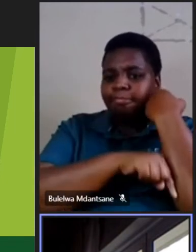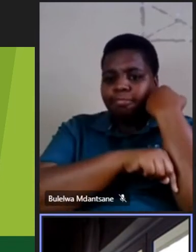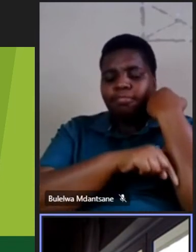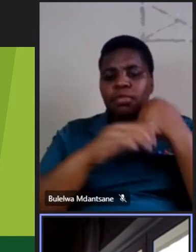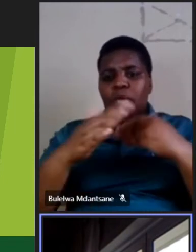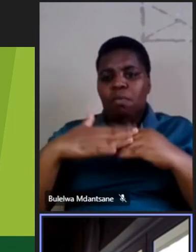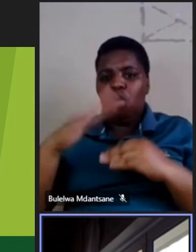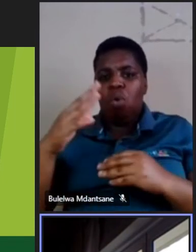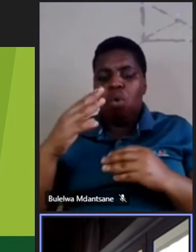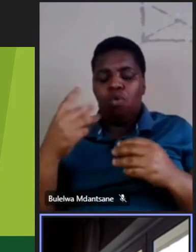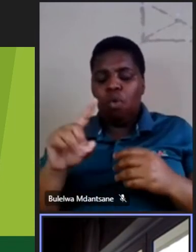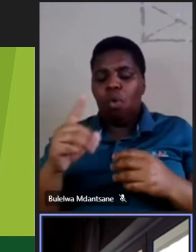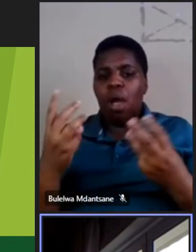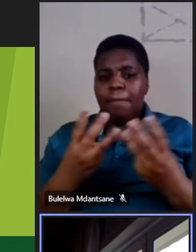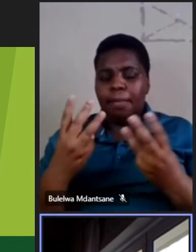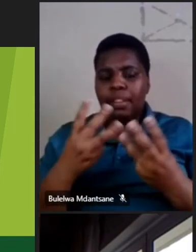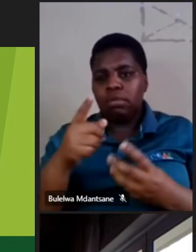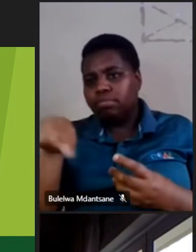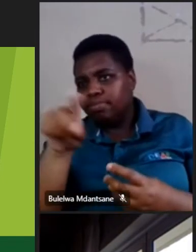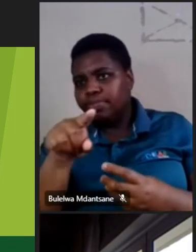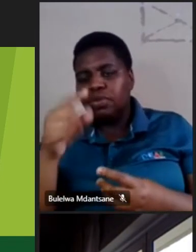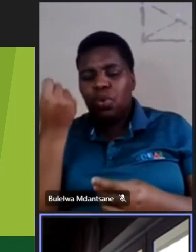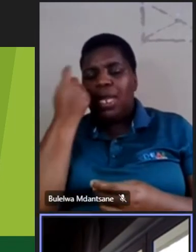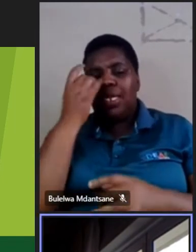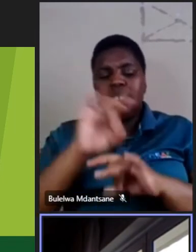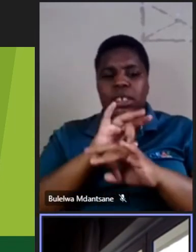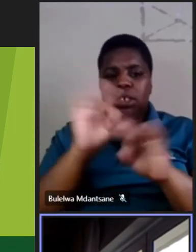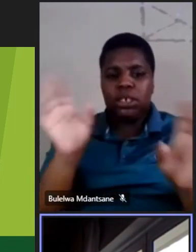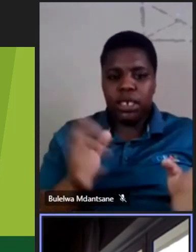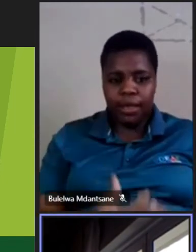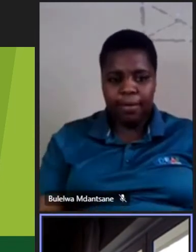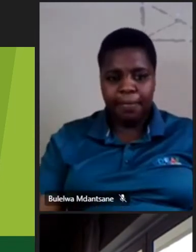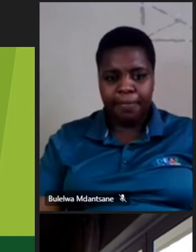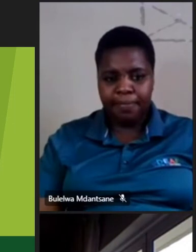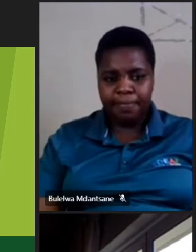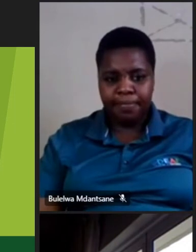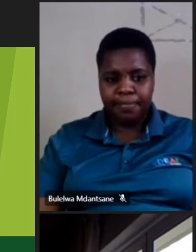with disabilities and sexuality. Next slide.